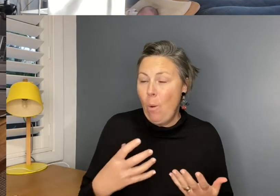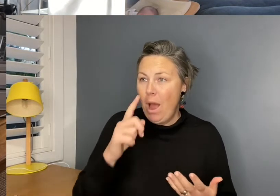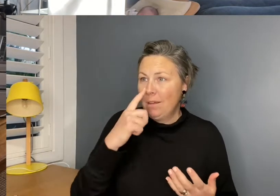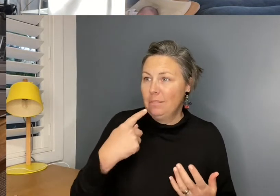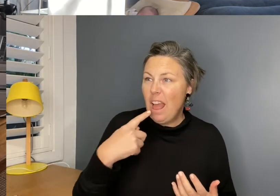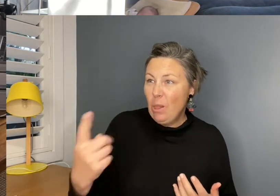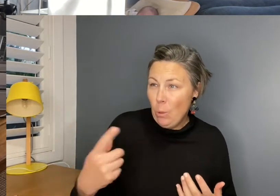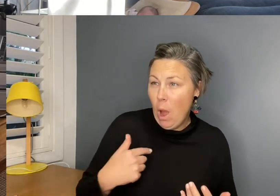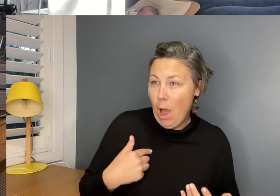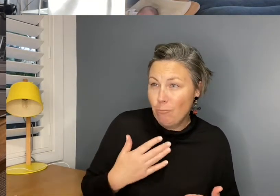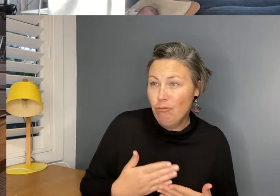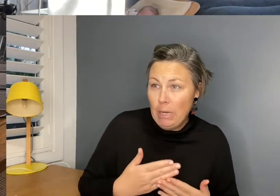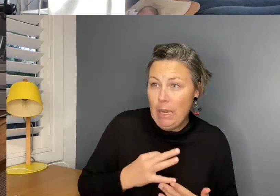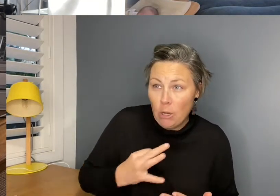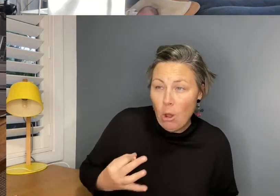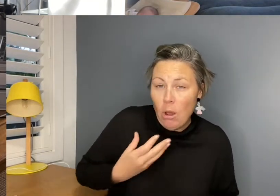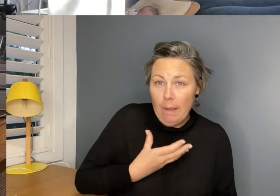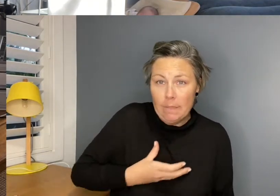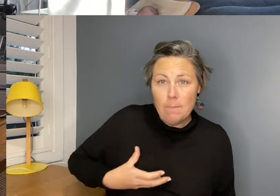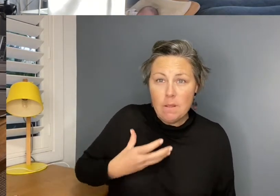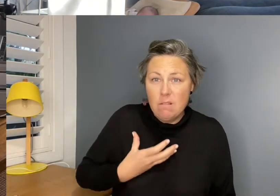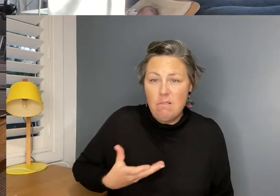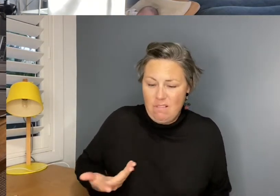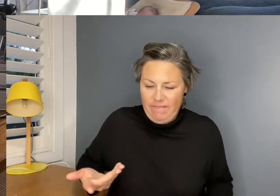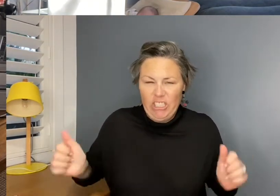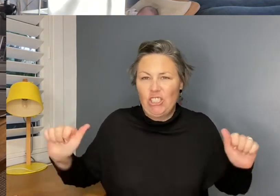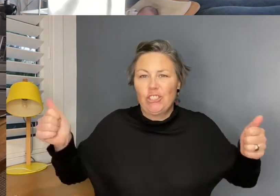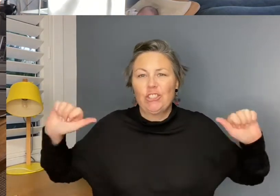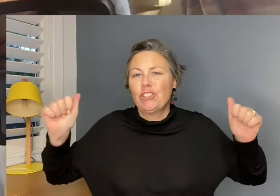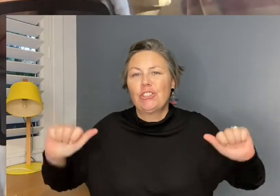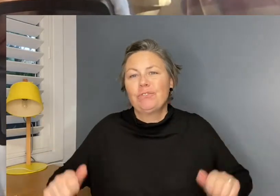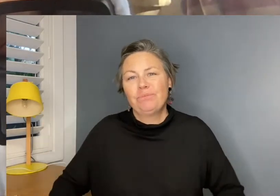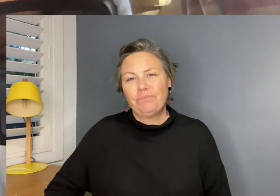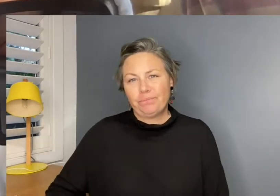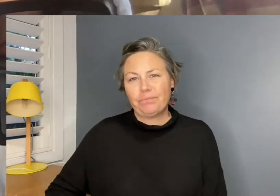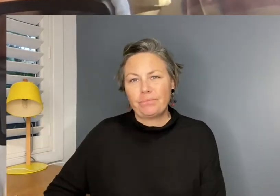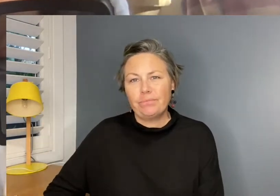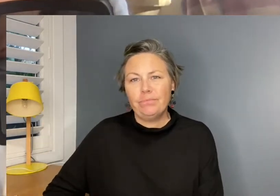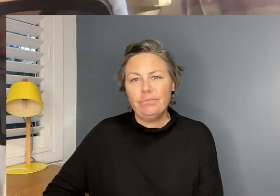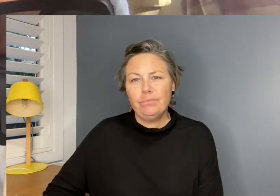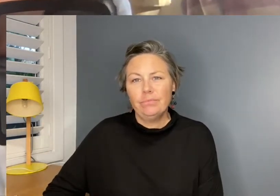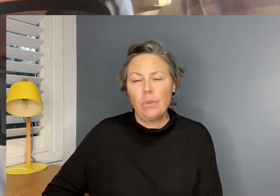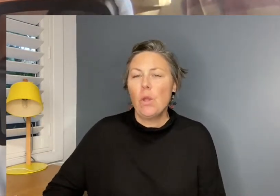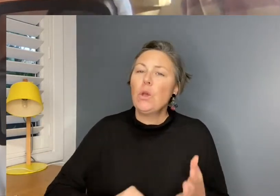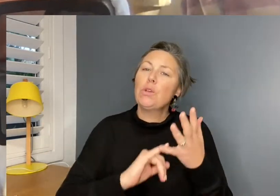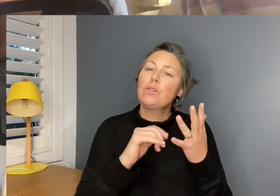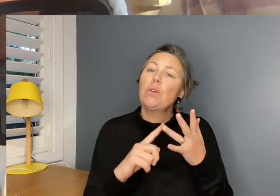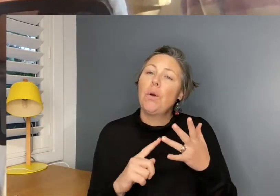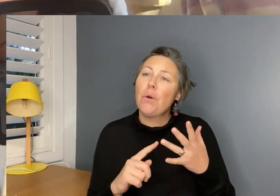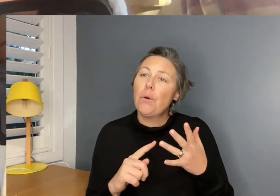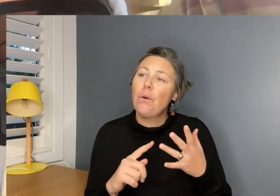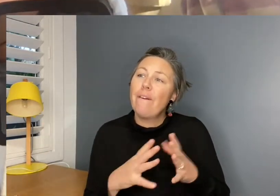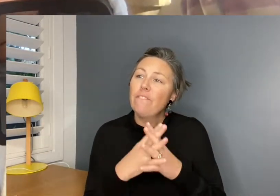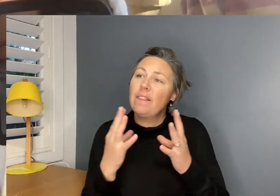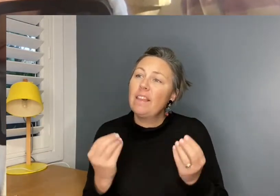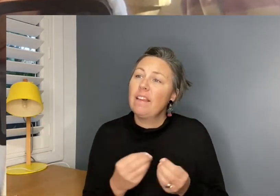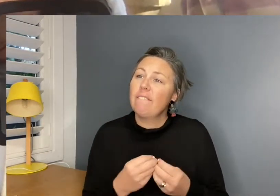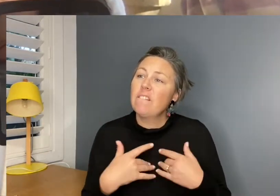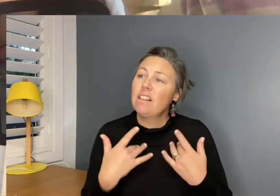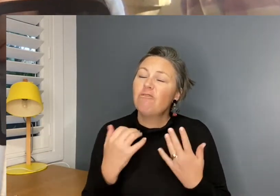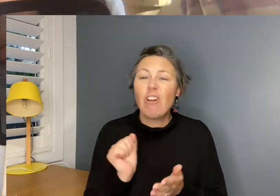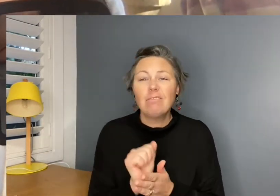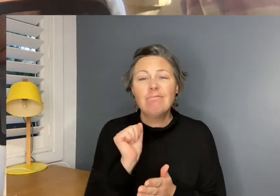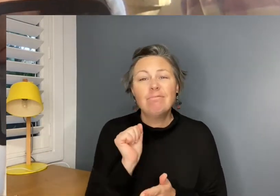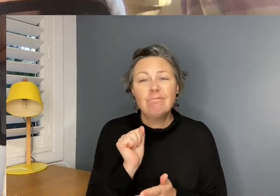timing felt really good. Like Aiden sort of went and put the heater on in the car and put a cushion in the car for me. And it was a